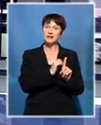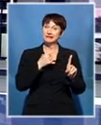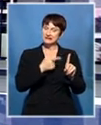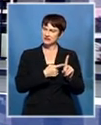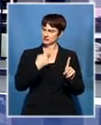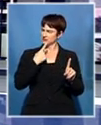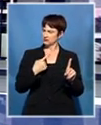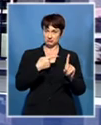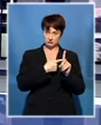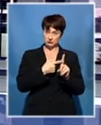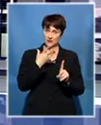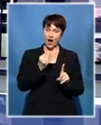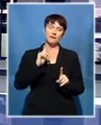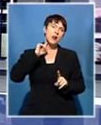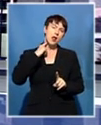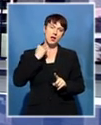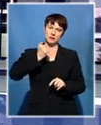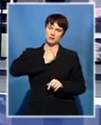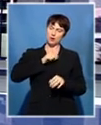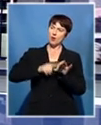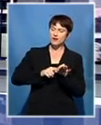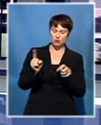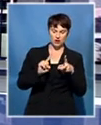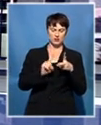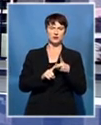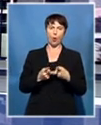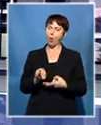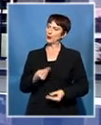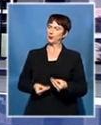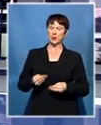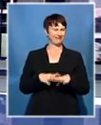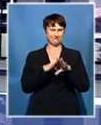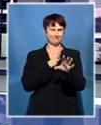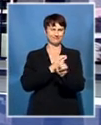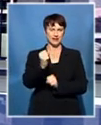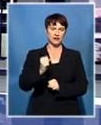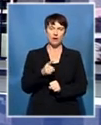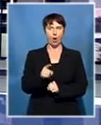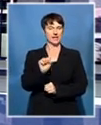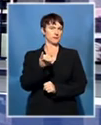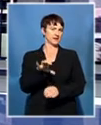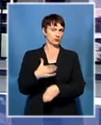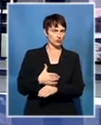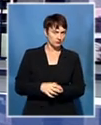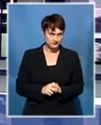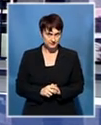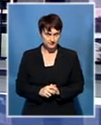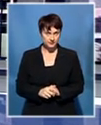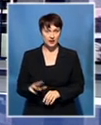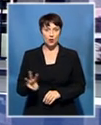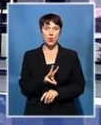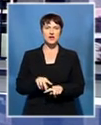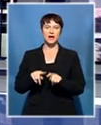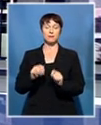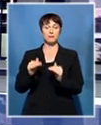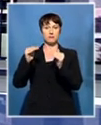hide anything about him in order to get a job at the SABC. This argument was made by his legal representatives at the Western